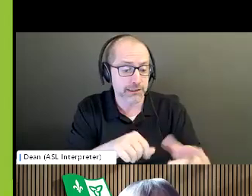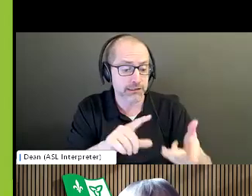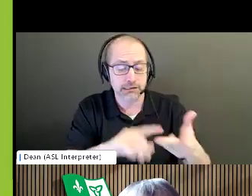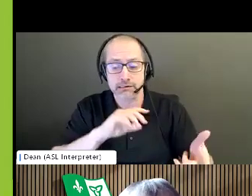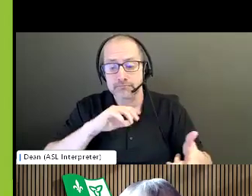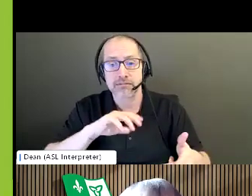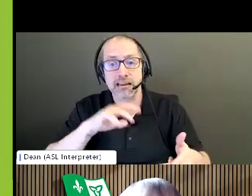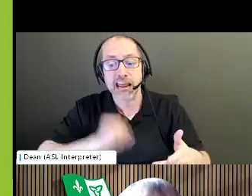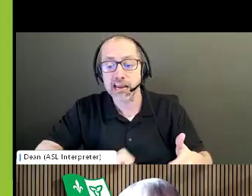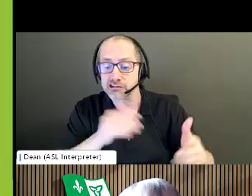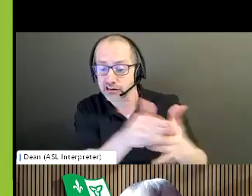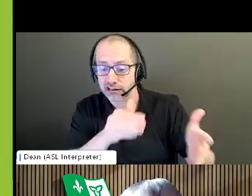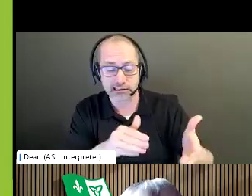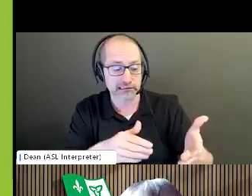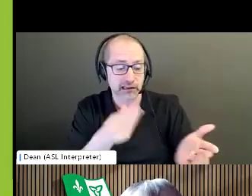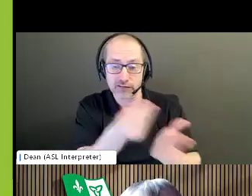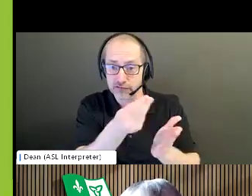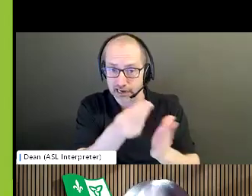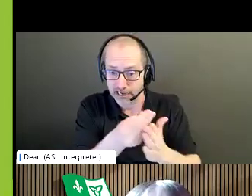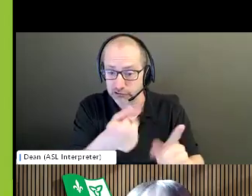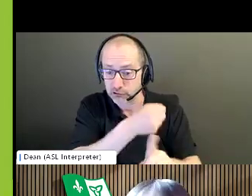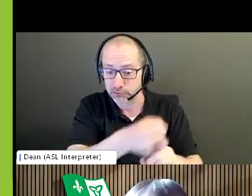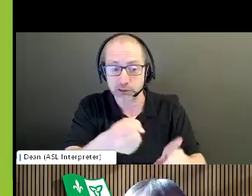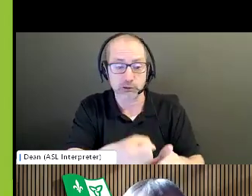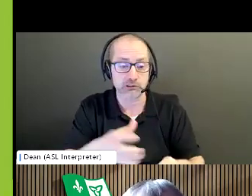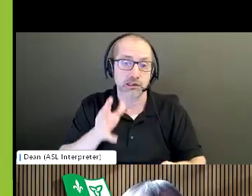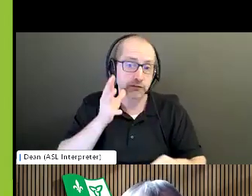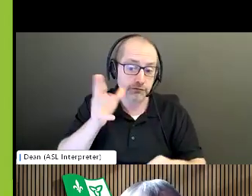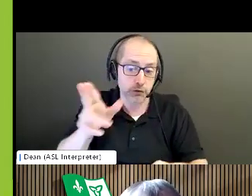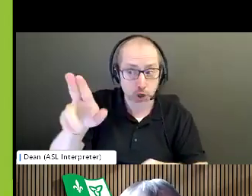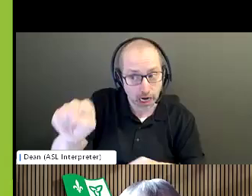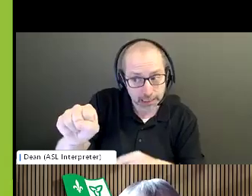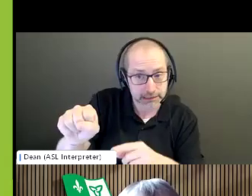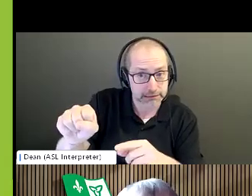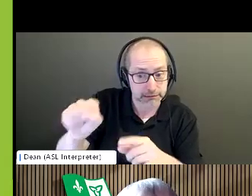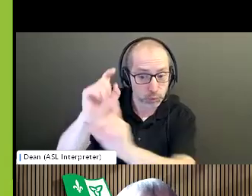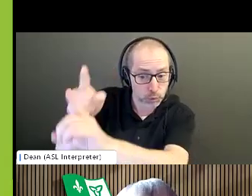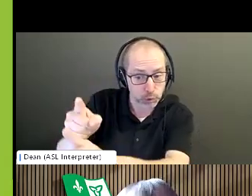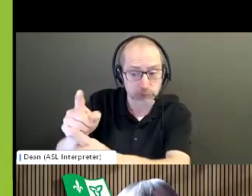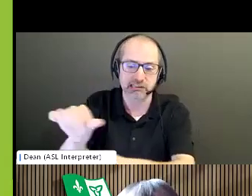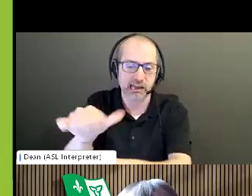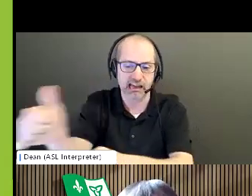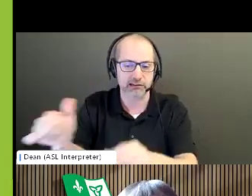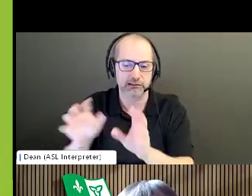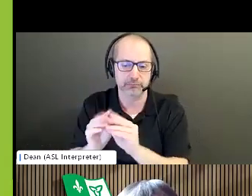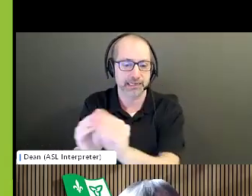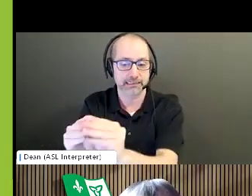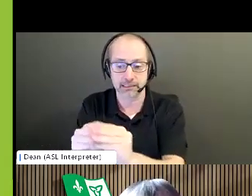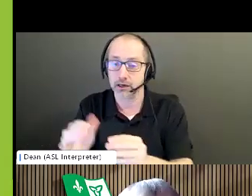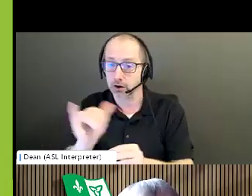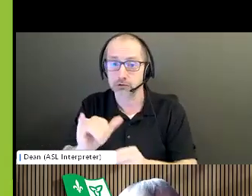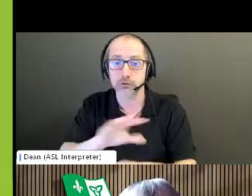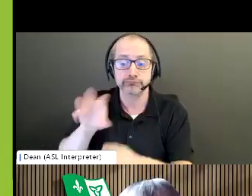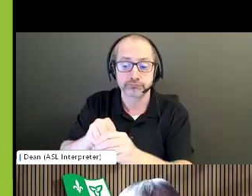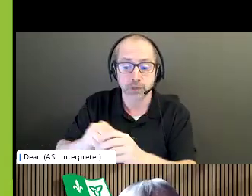financial abuse, and the Future Us initiatives, and others. Our PMFO participated in podcasts, especially